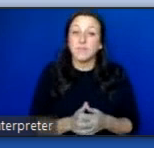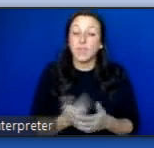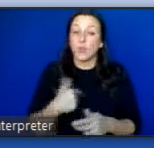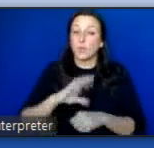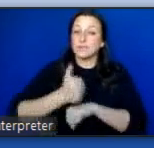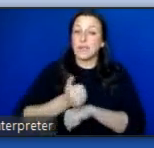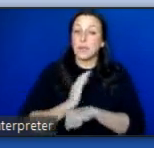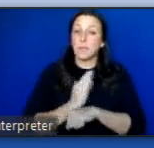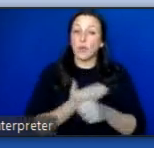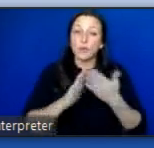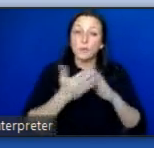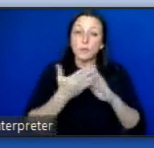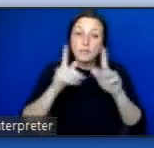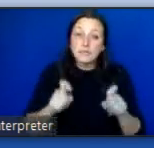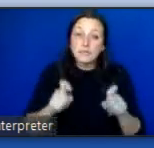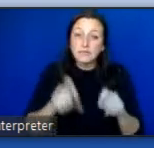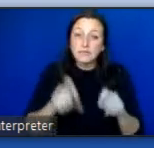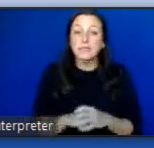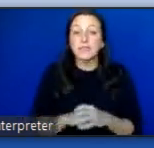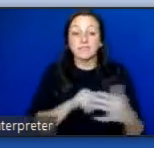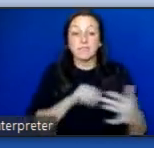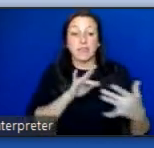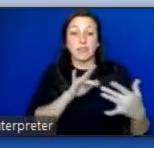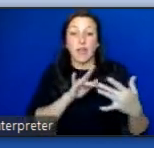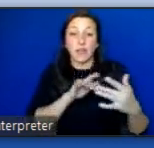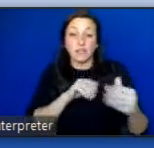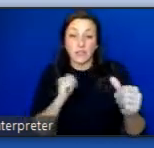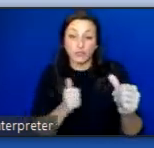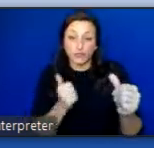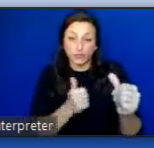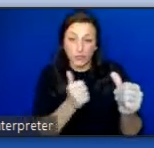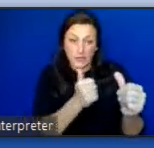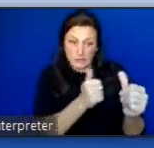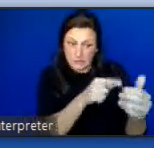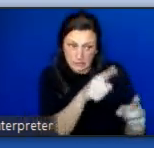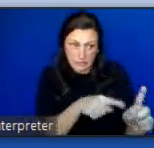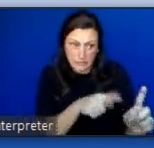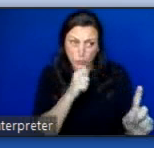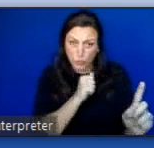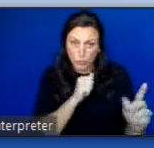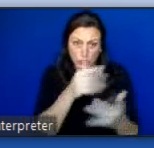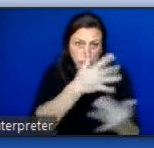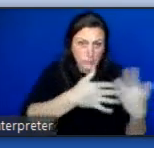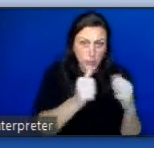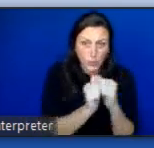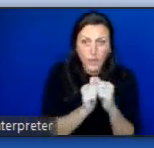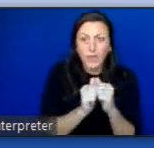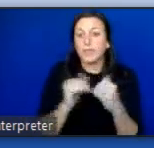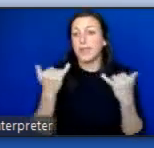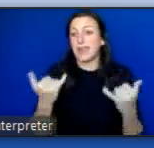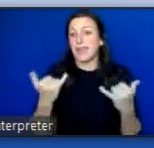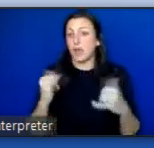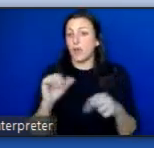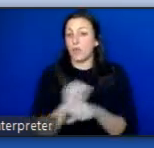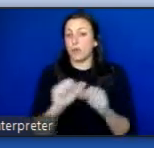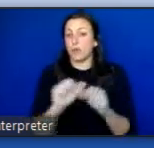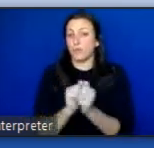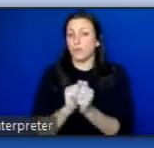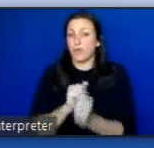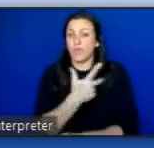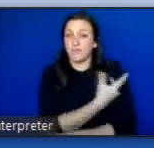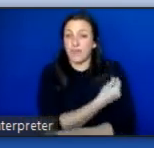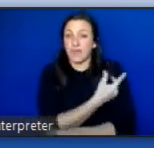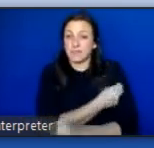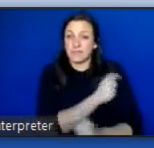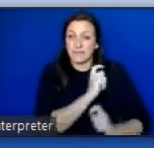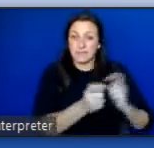our contact tracing. We're now working on vaccine distribution, but also our support and outreach